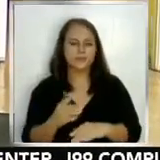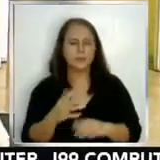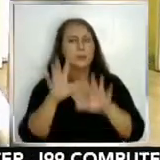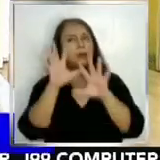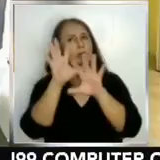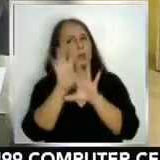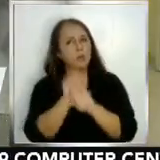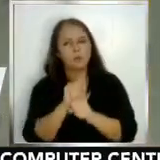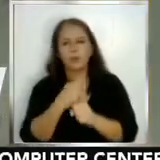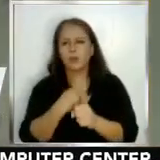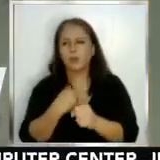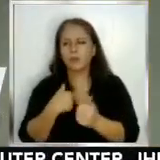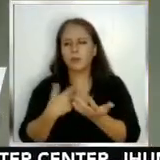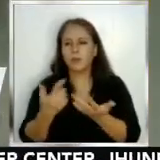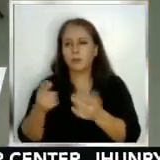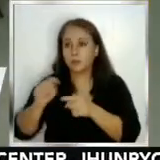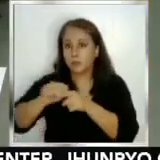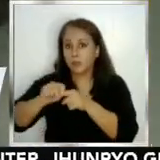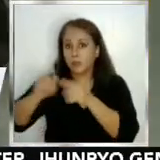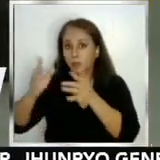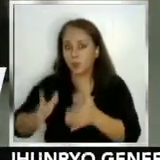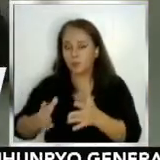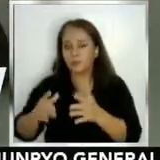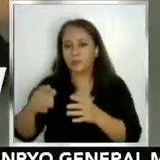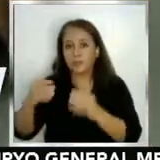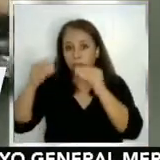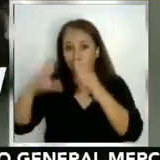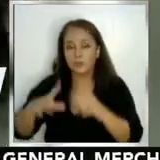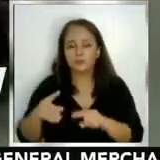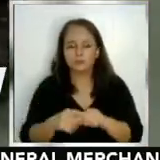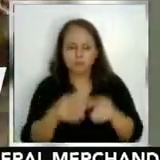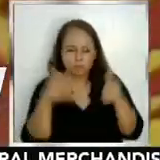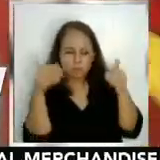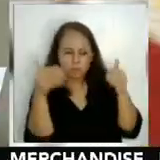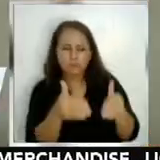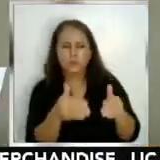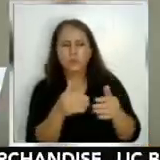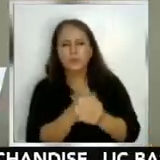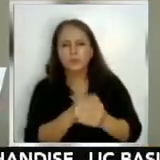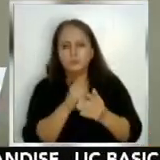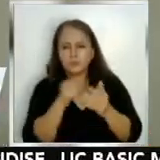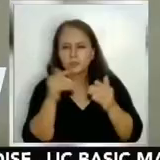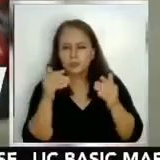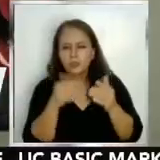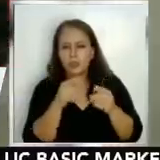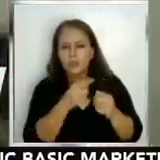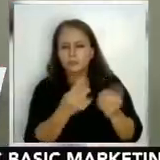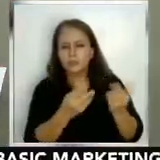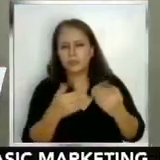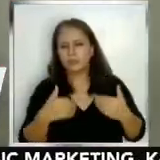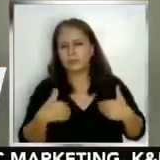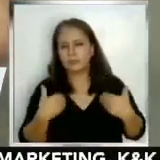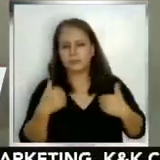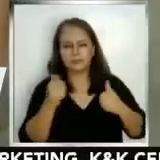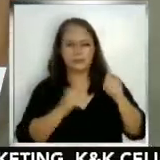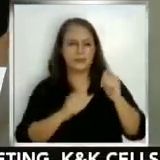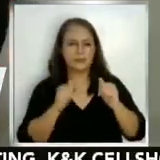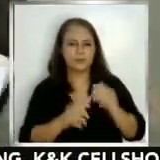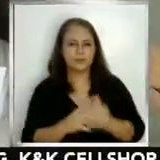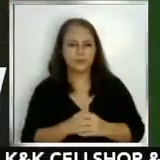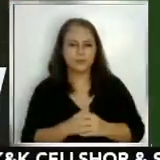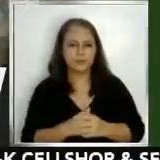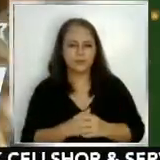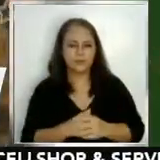martial arts trainer sa ipinapakitang dedikasyon at determinasyon ng young kapuso actors. Nagulat ako